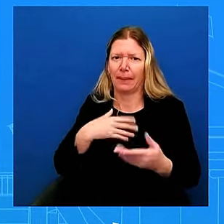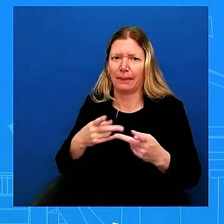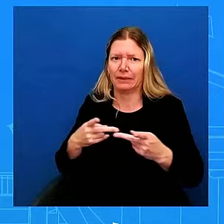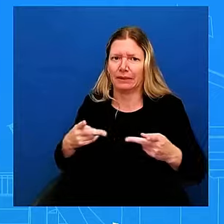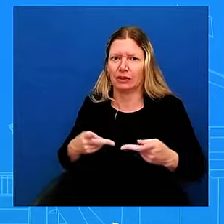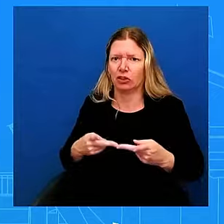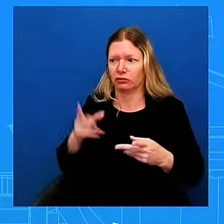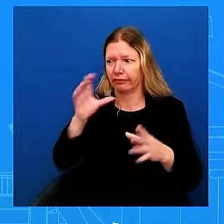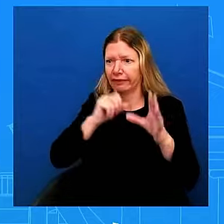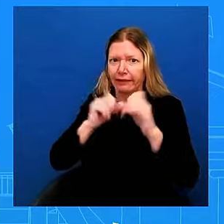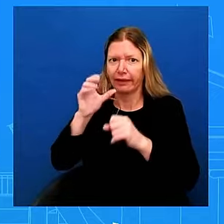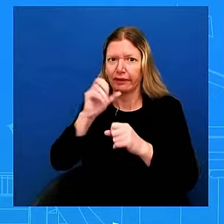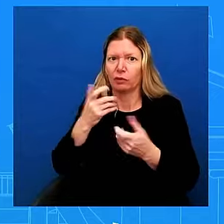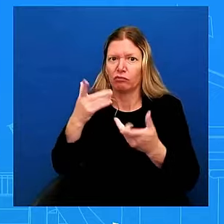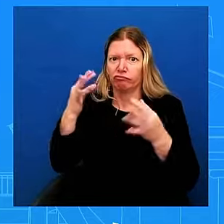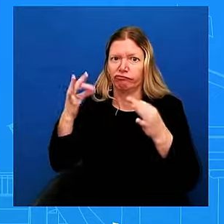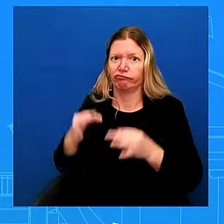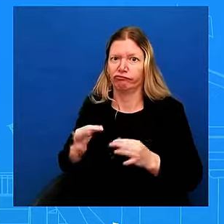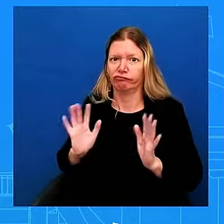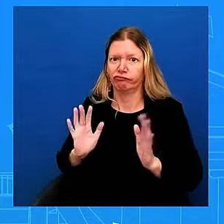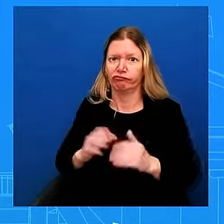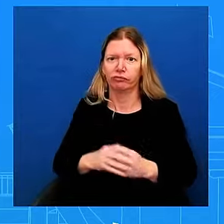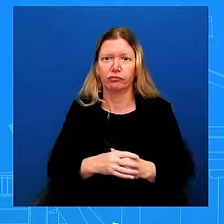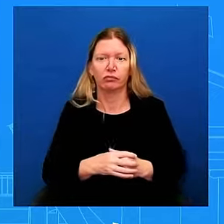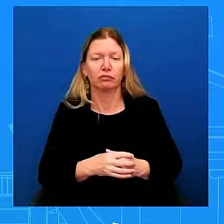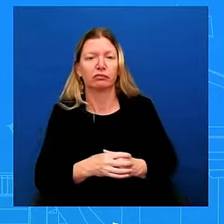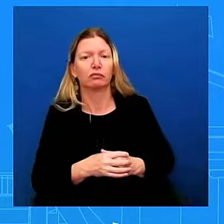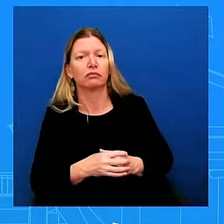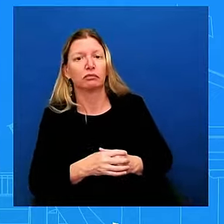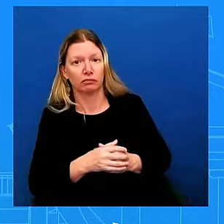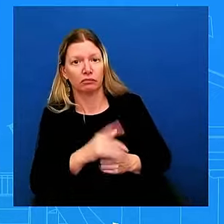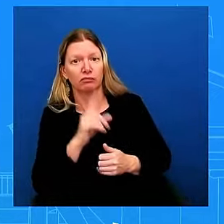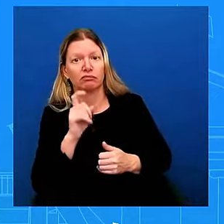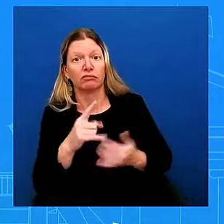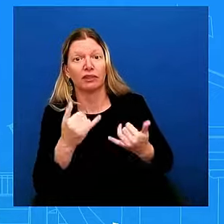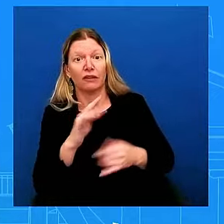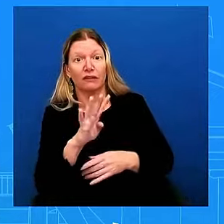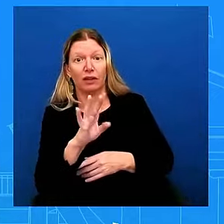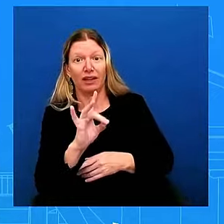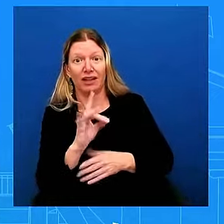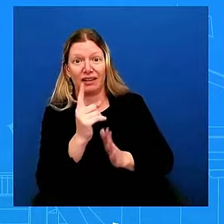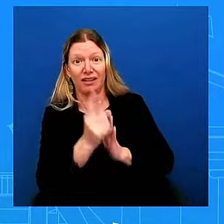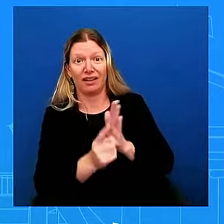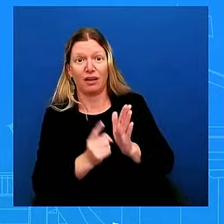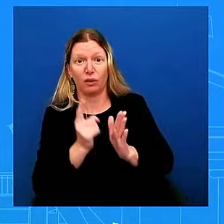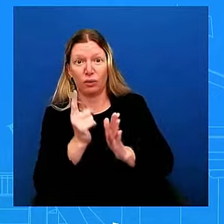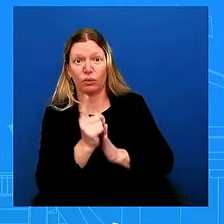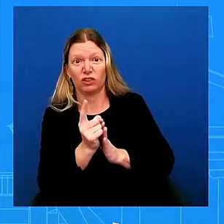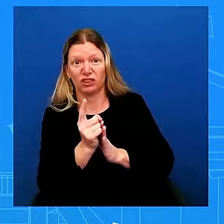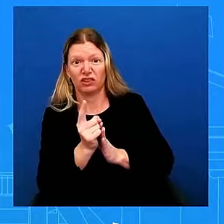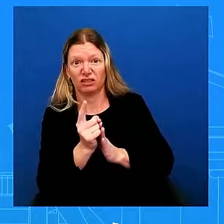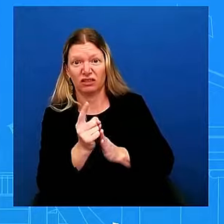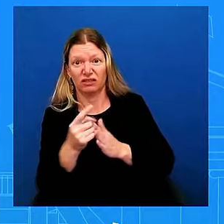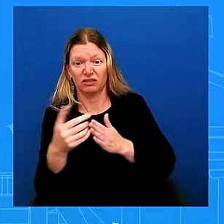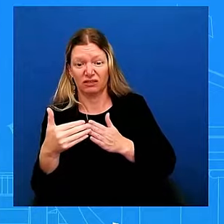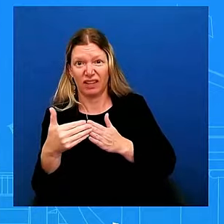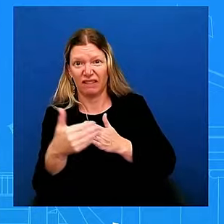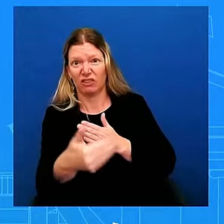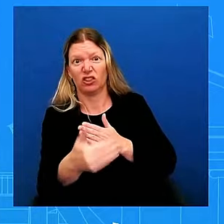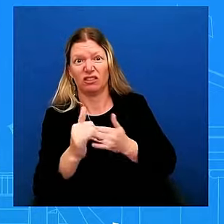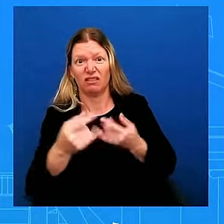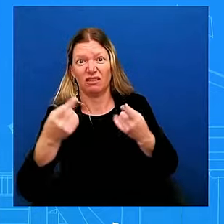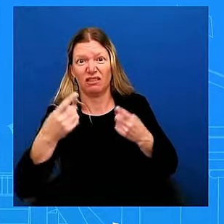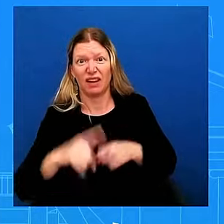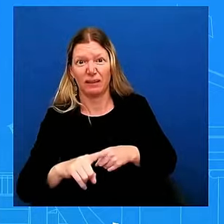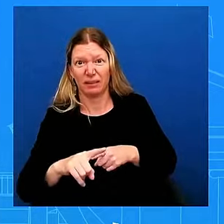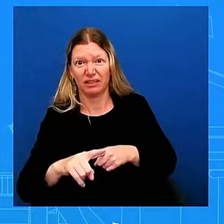now about 48 hours out from this, just shy of that, and we still don't have any information on a motive? Is it